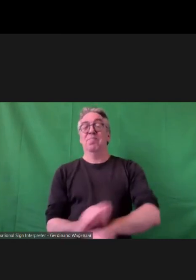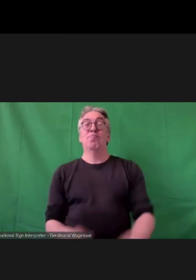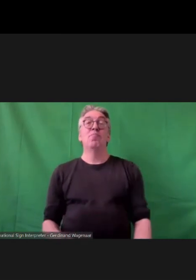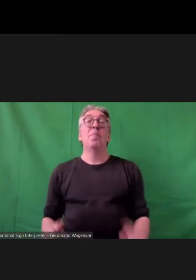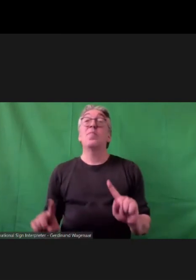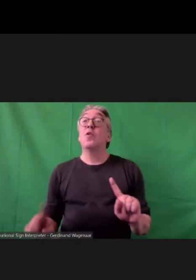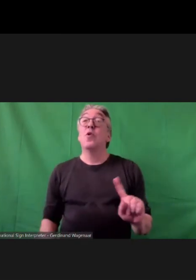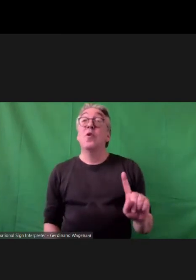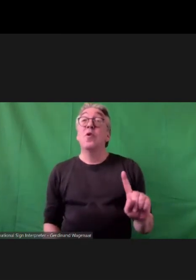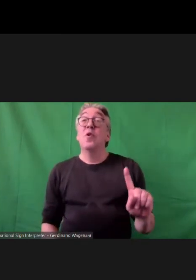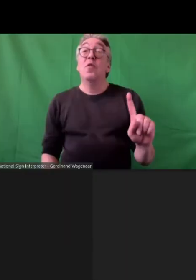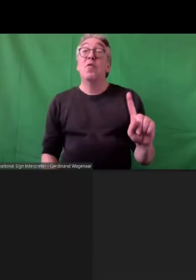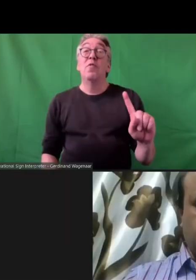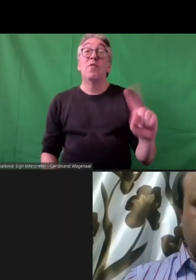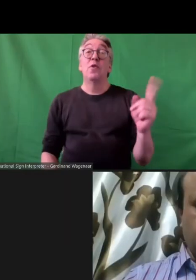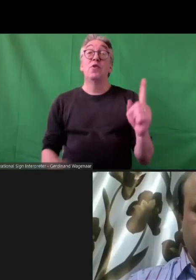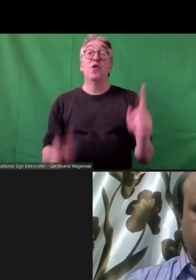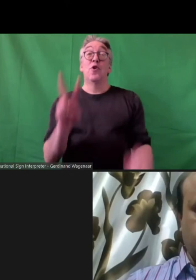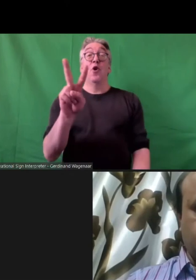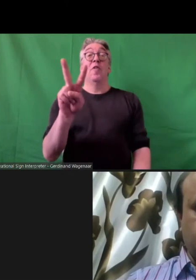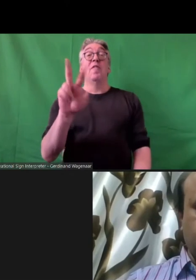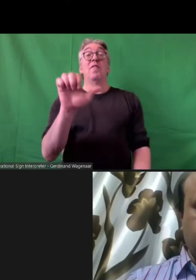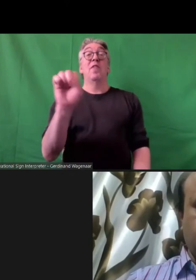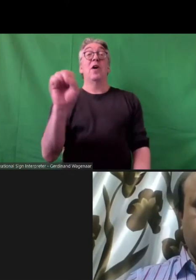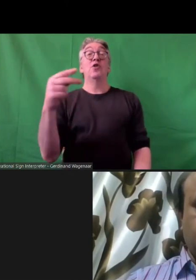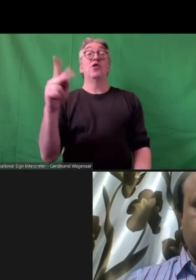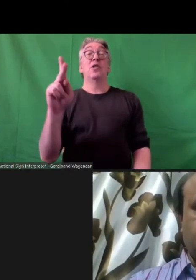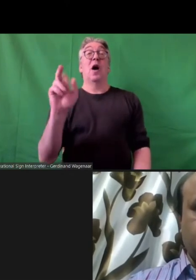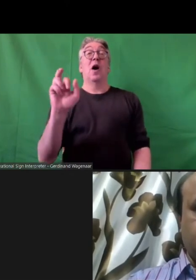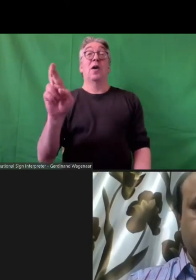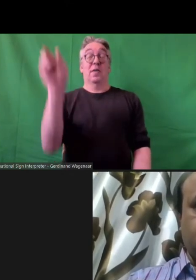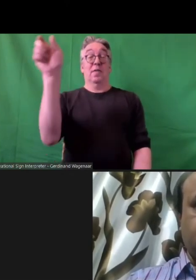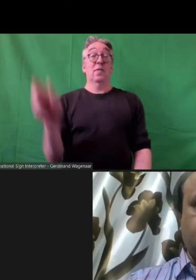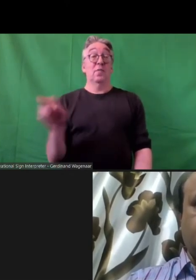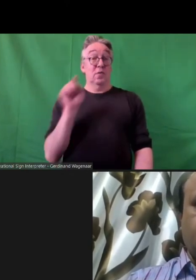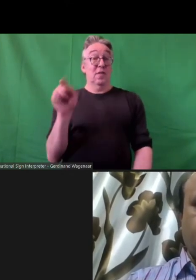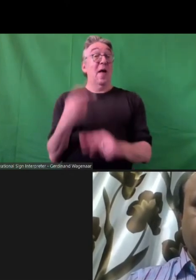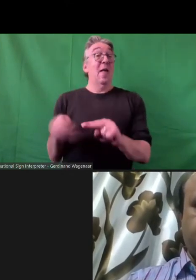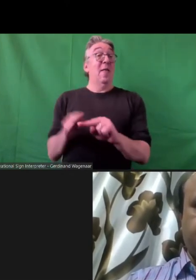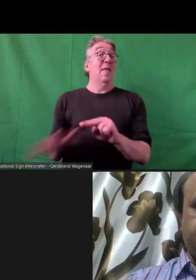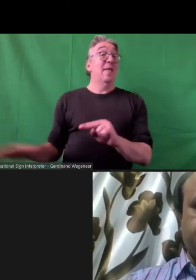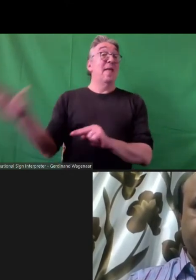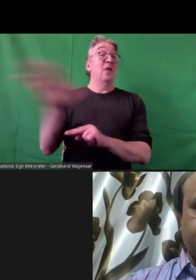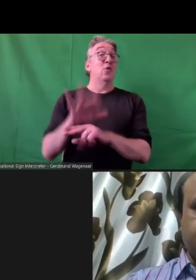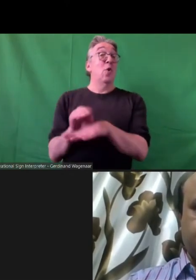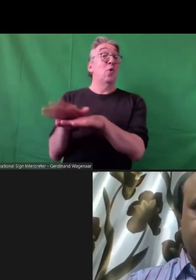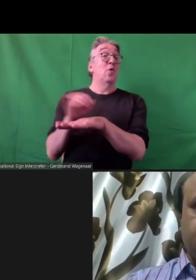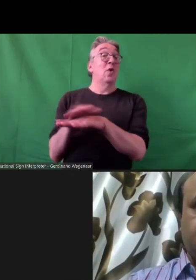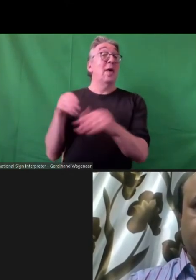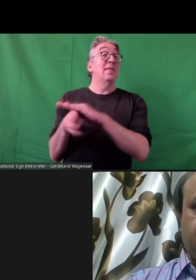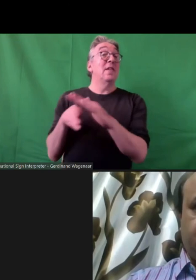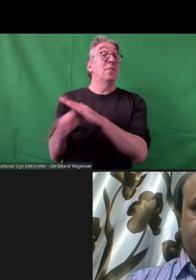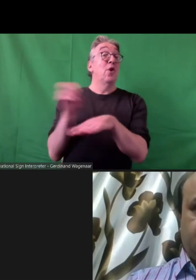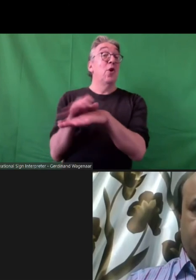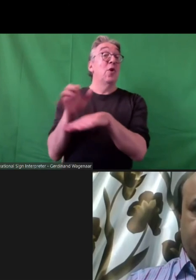Vashkar. Vashkar is currently a national consultant for accessibility in the Access